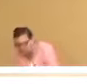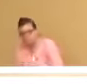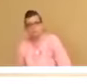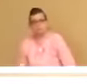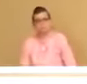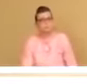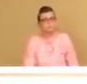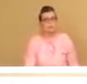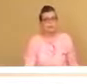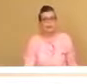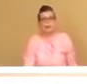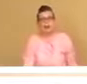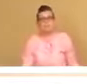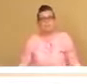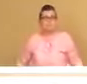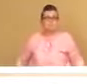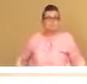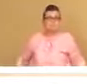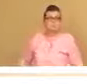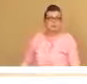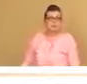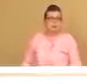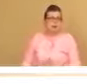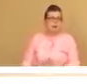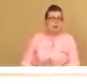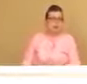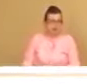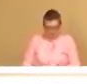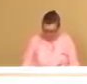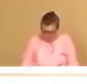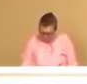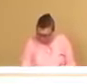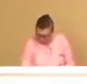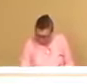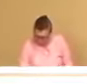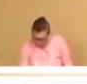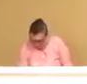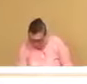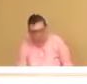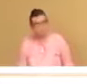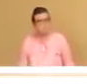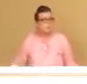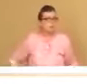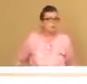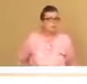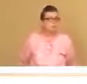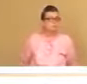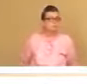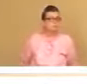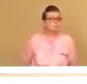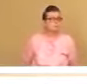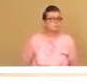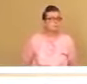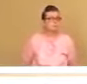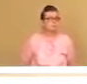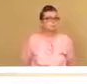In fact, I do fine arts now. Amen. But you know what? The most important thing I do is to preach the Word of God.